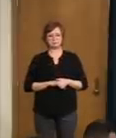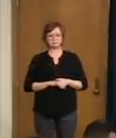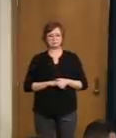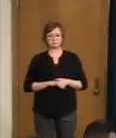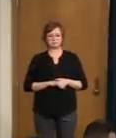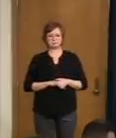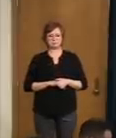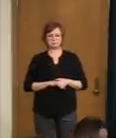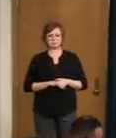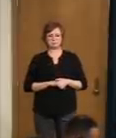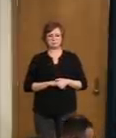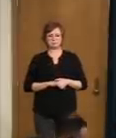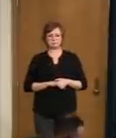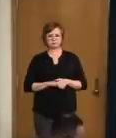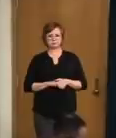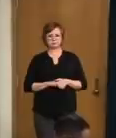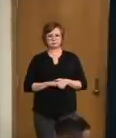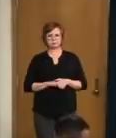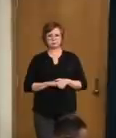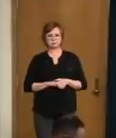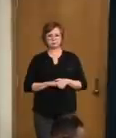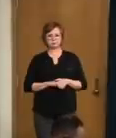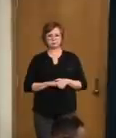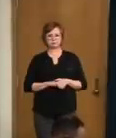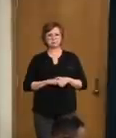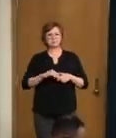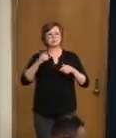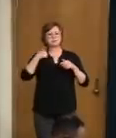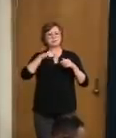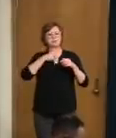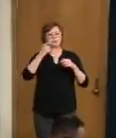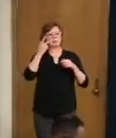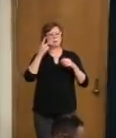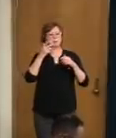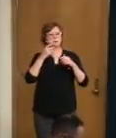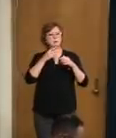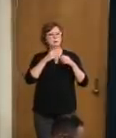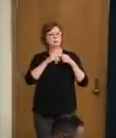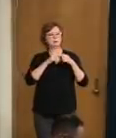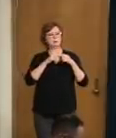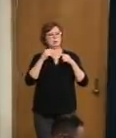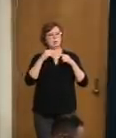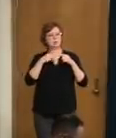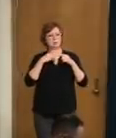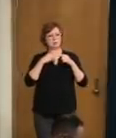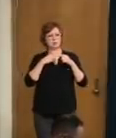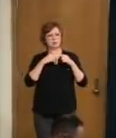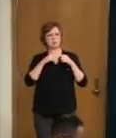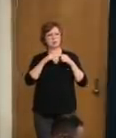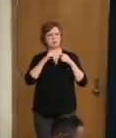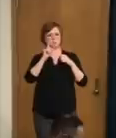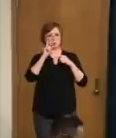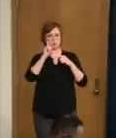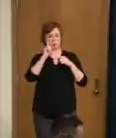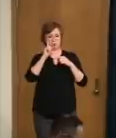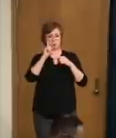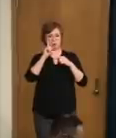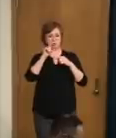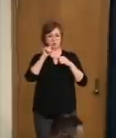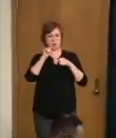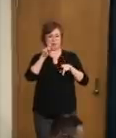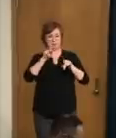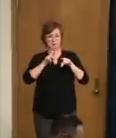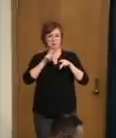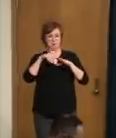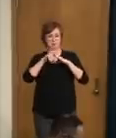happening even in those settings, and out of every 20 gatherings, 1 resulted in transmission because of our 1 to 2% positivity rate of COVID at any given